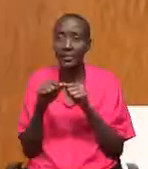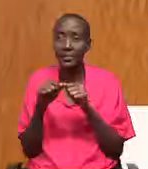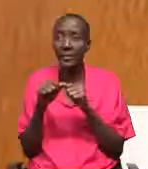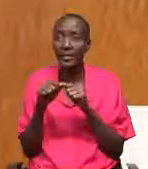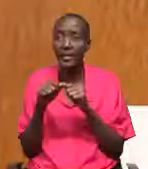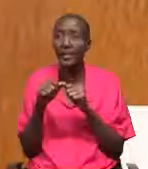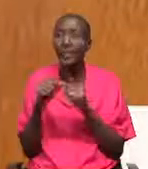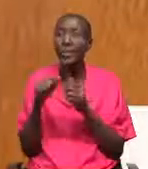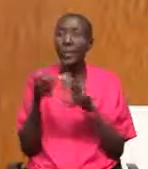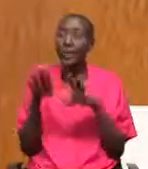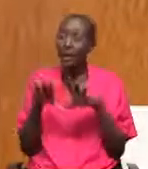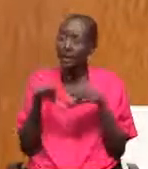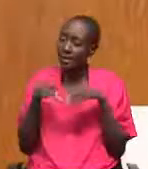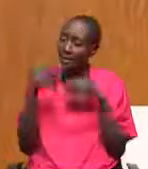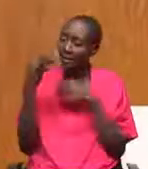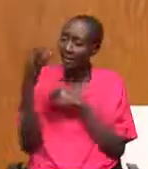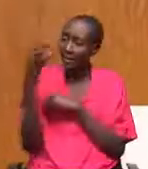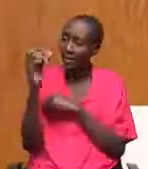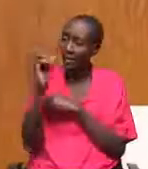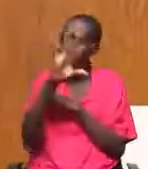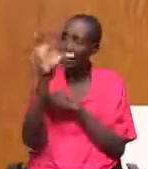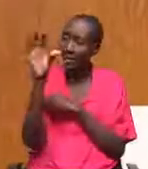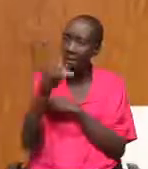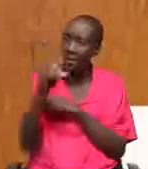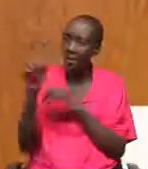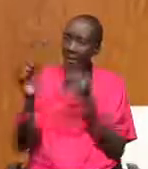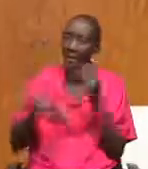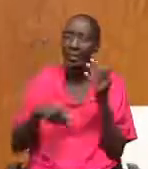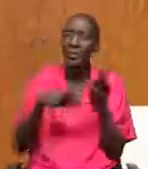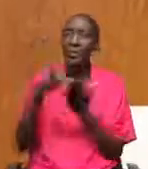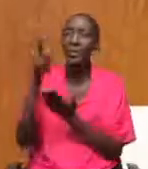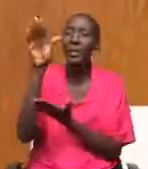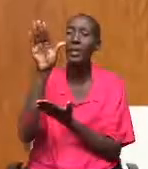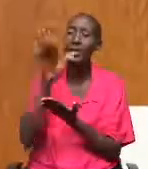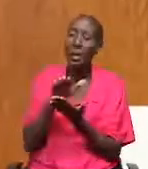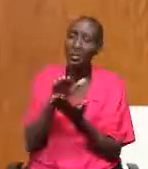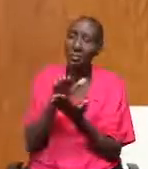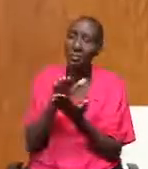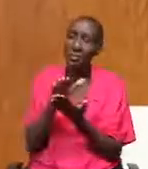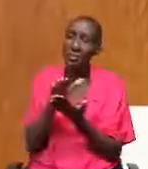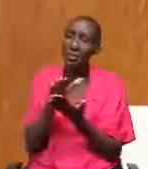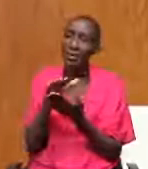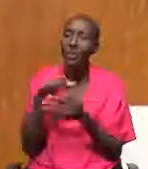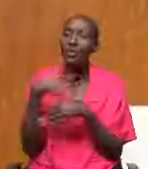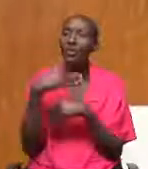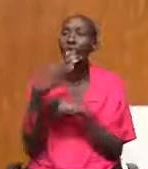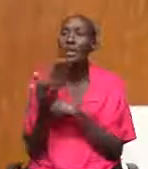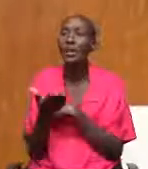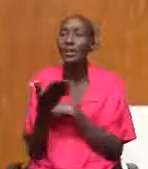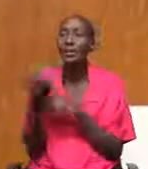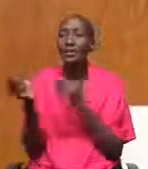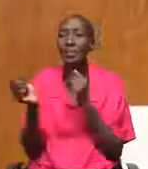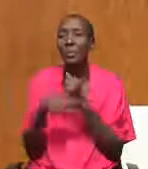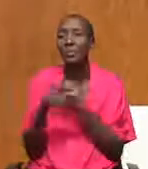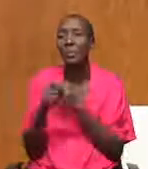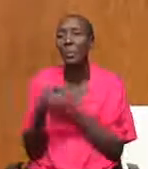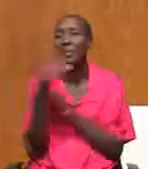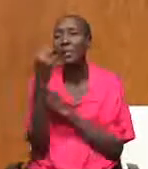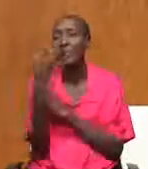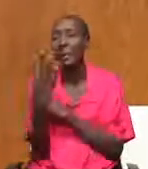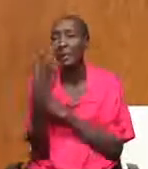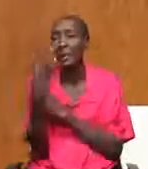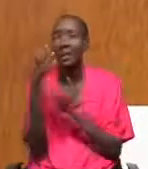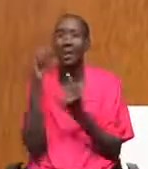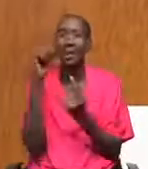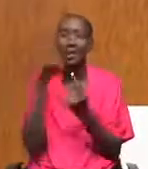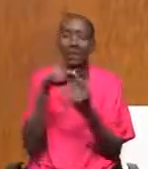salary cut of 30% of our salary for the next 3 months until the